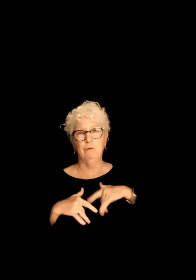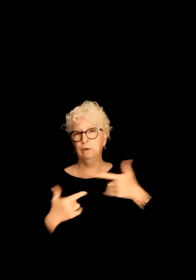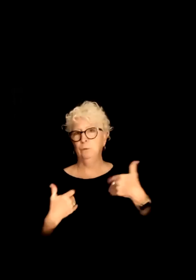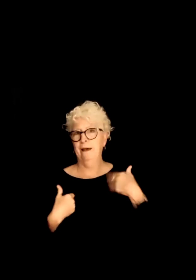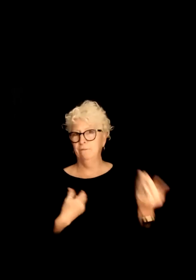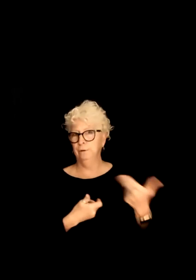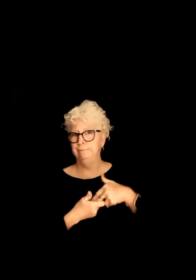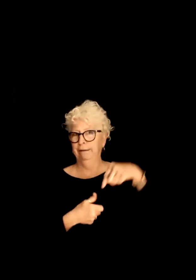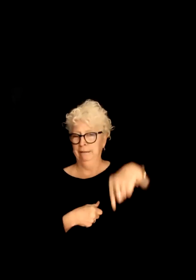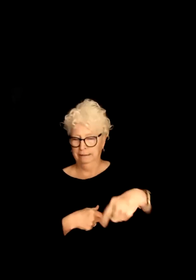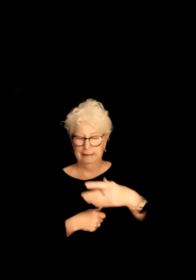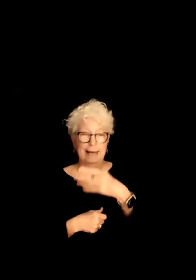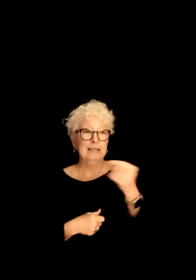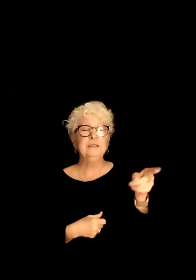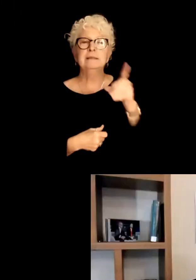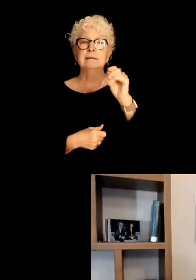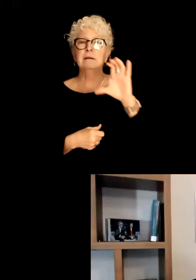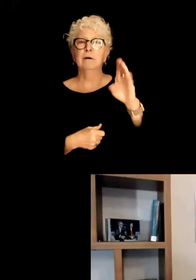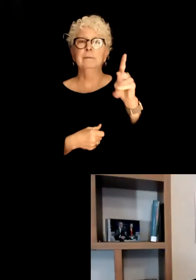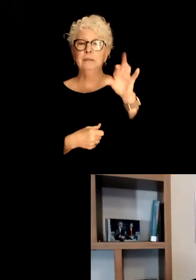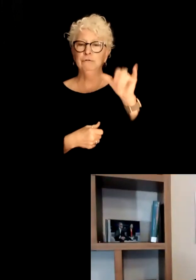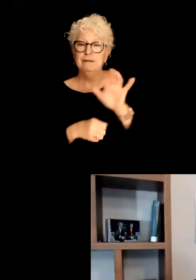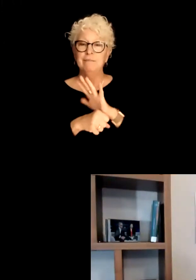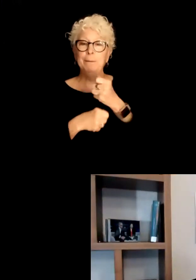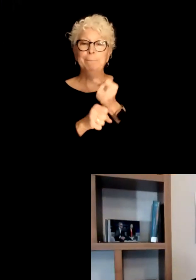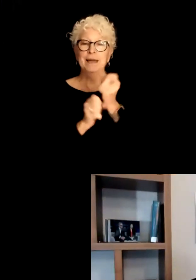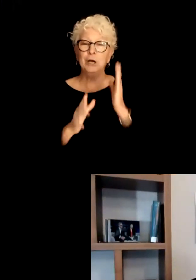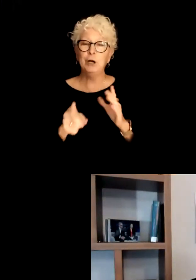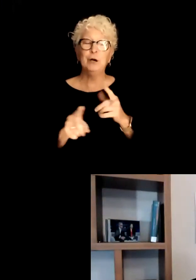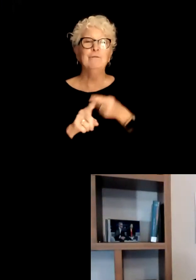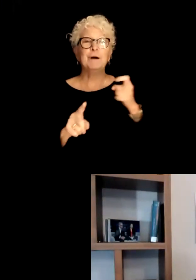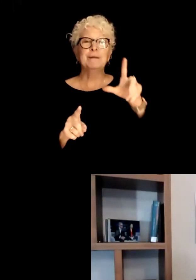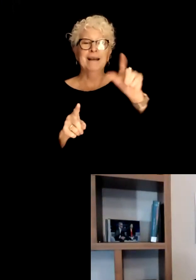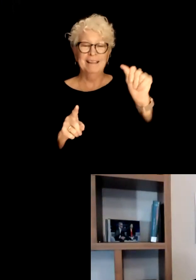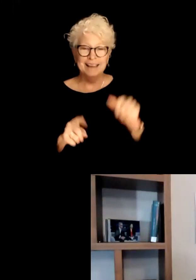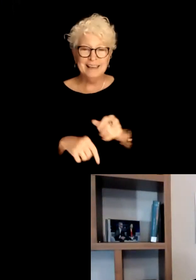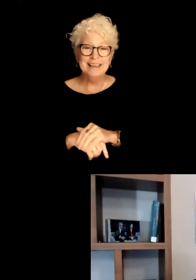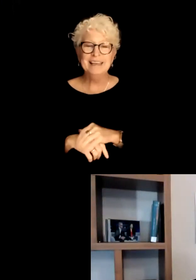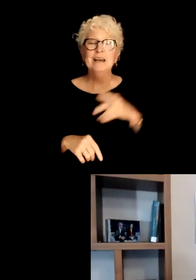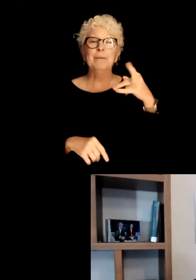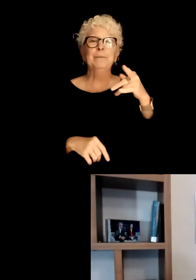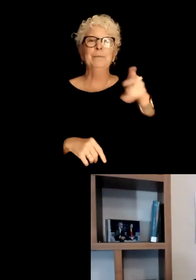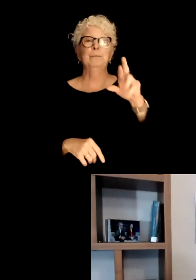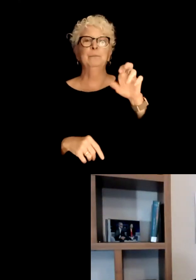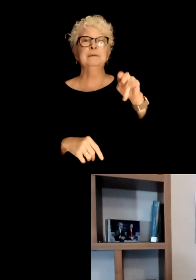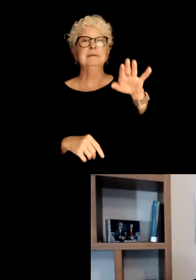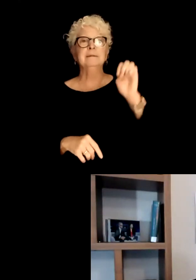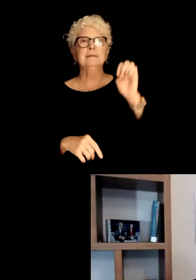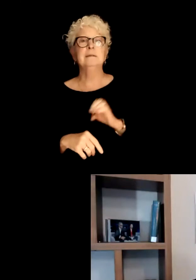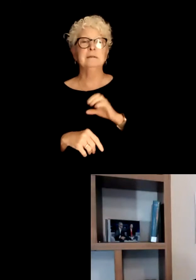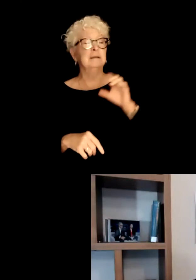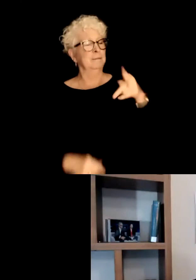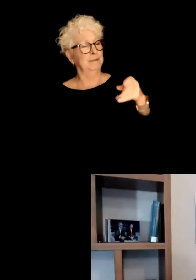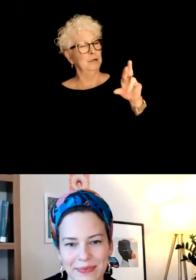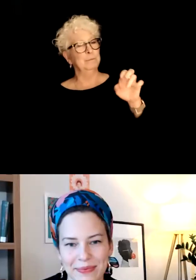independent documentary filmmaker based in Los Angeles. She has an AB from Princeton University and was a PhD student at Harvard